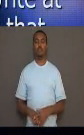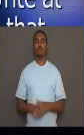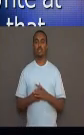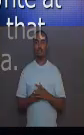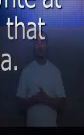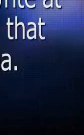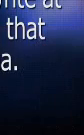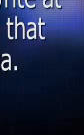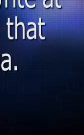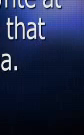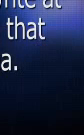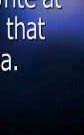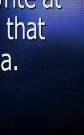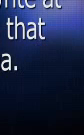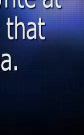Begin.